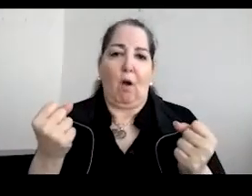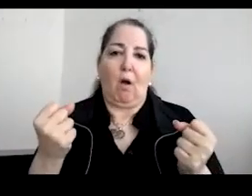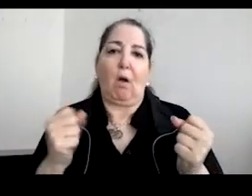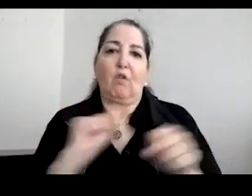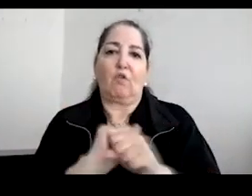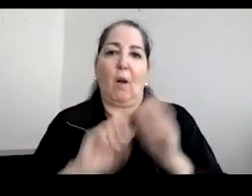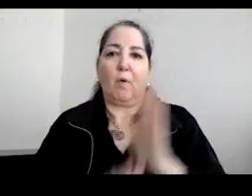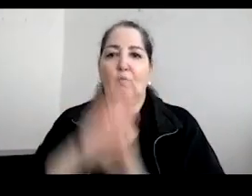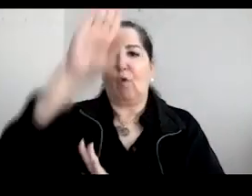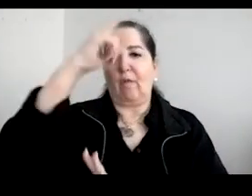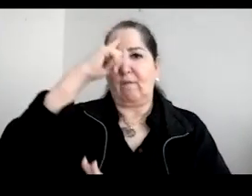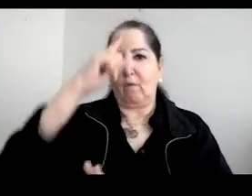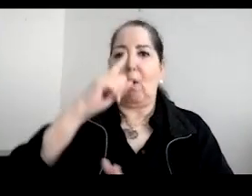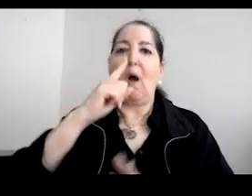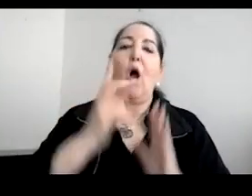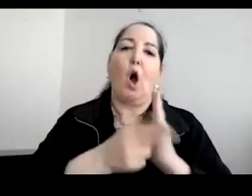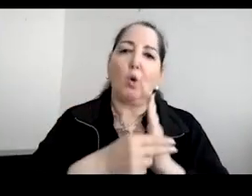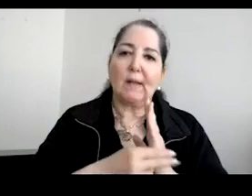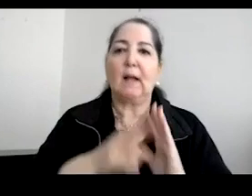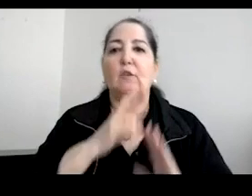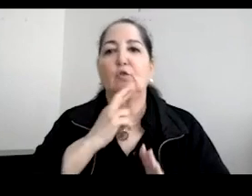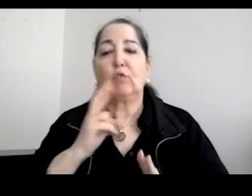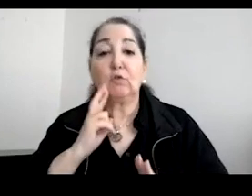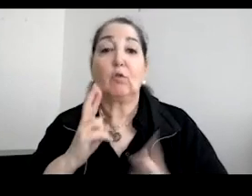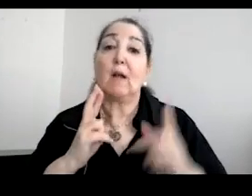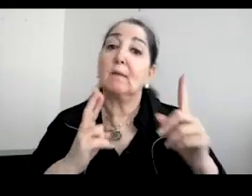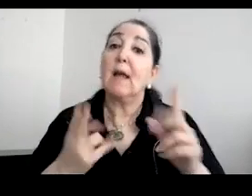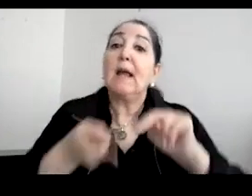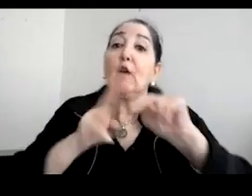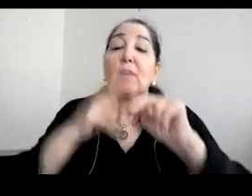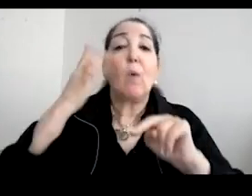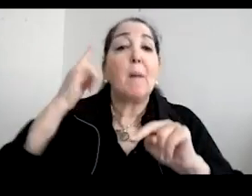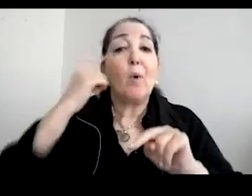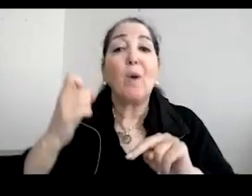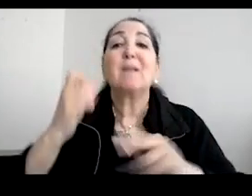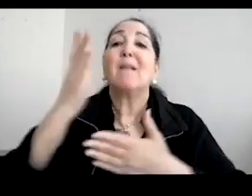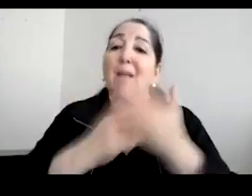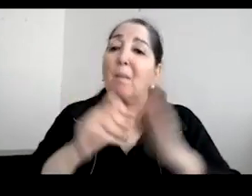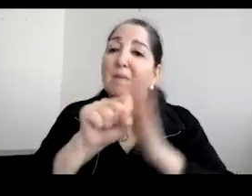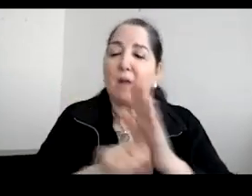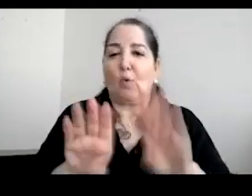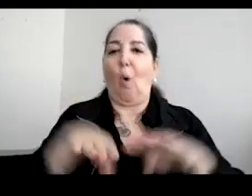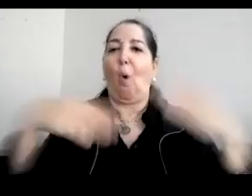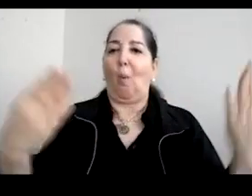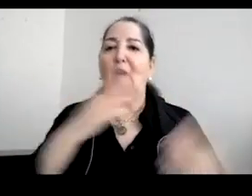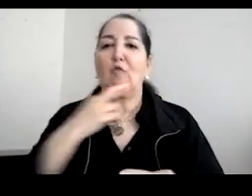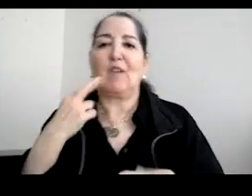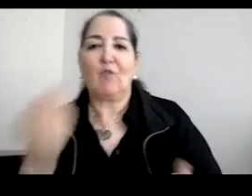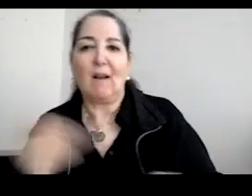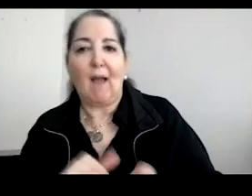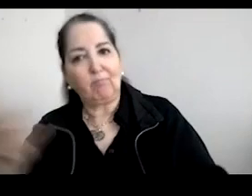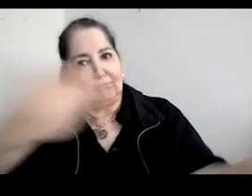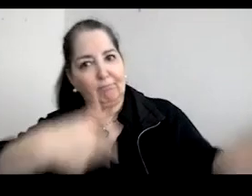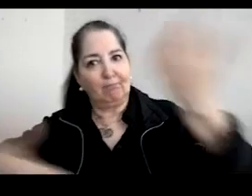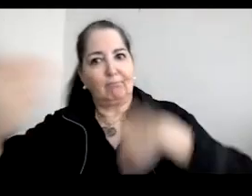way as businesses started to reopen in some states in the country. Restaurants started reopening and workers were